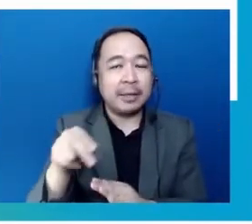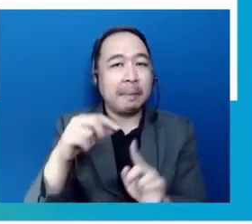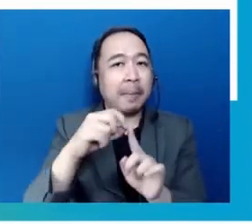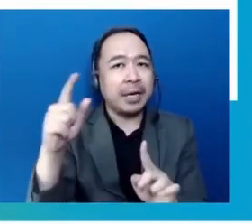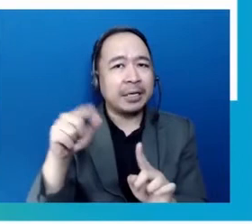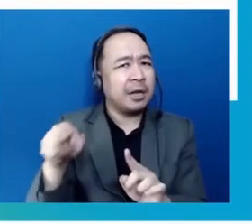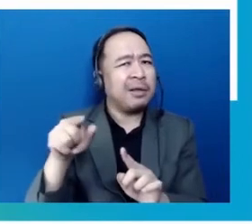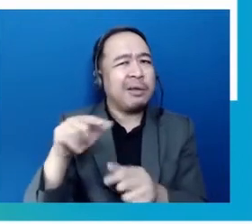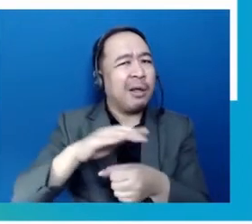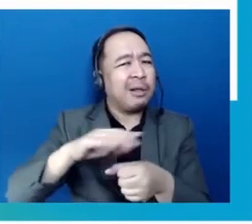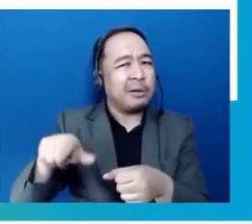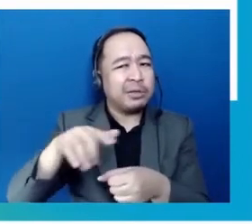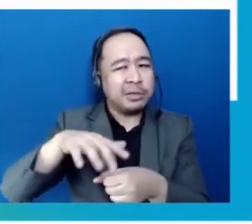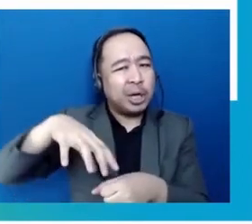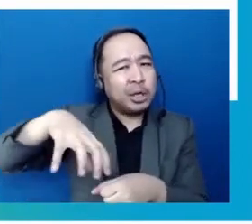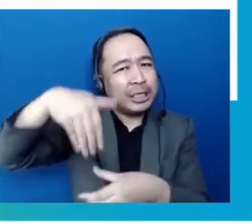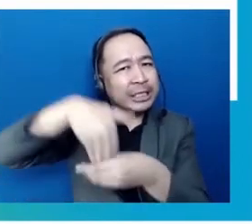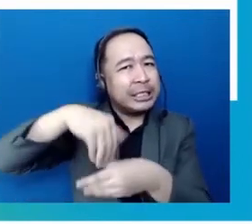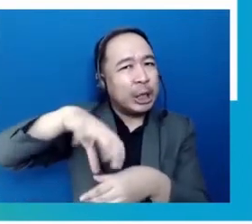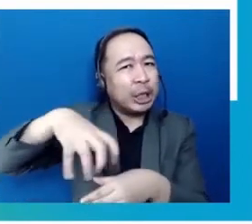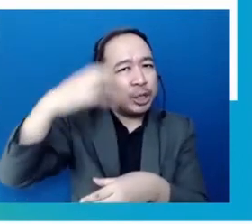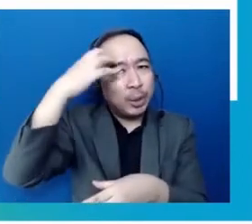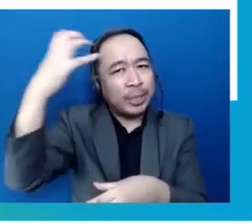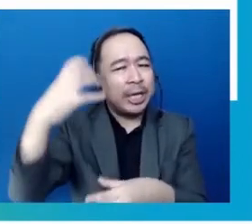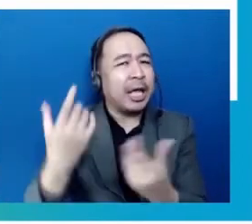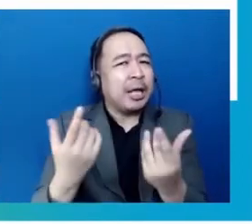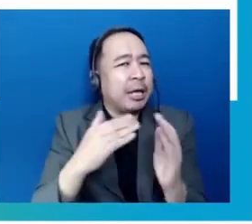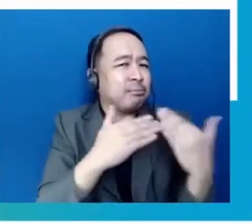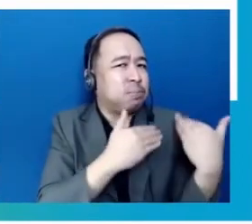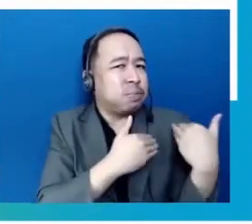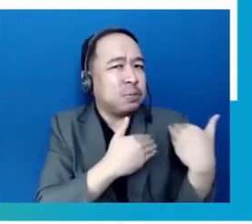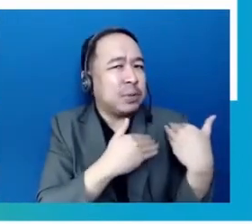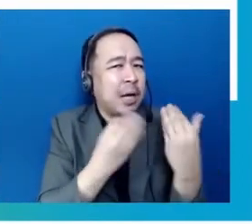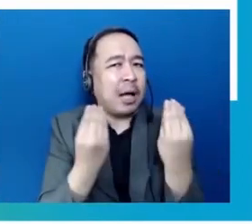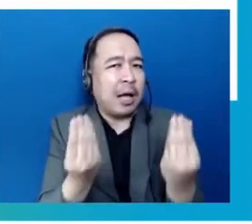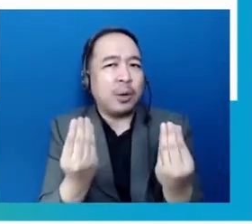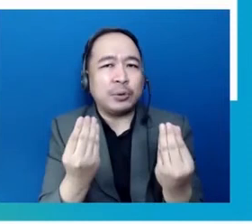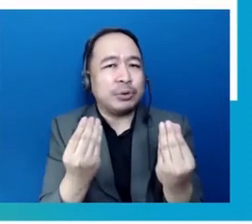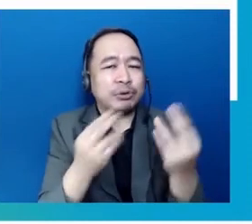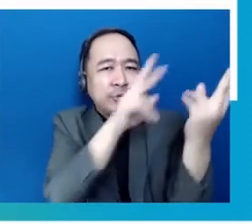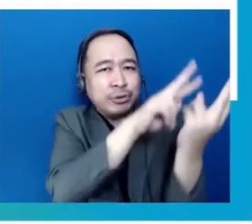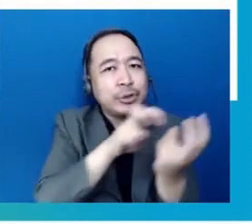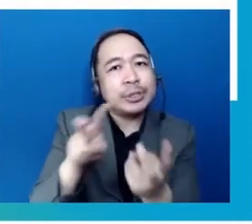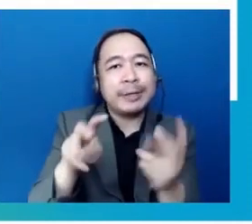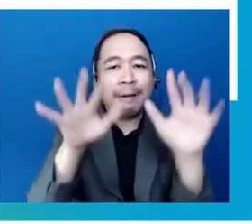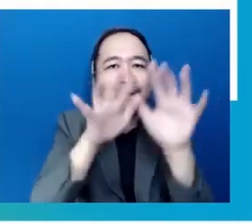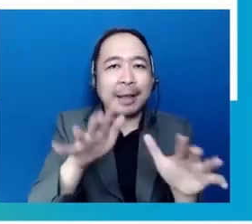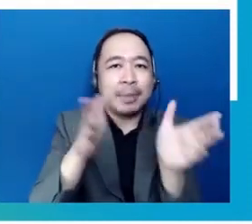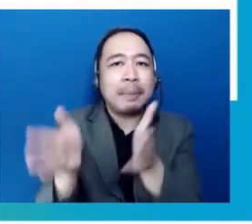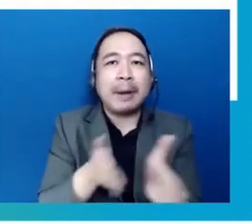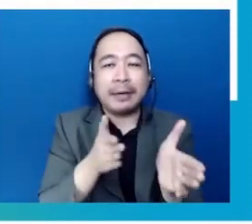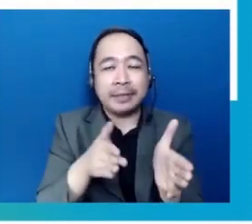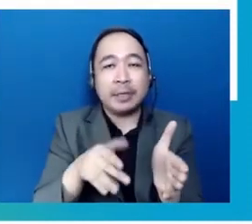governments in speeding up the implementation of climate resilience activities at the district level? And what is the future strategy of the